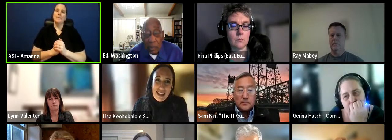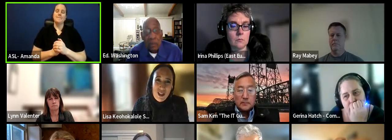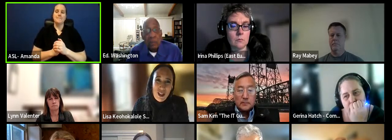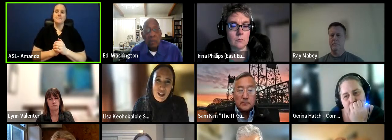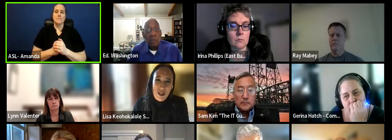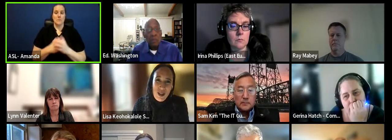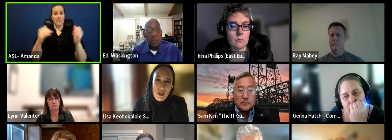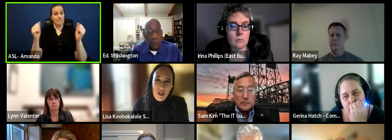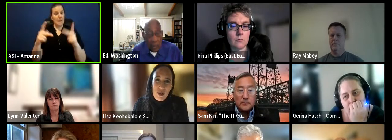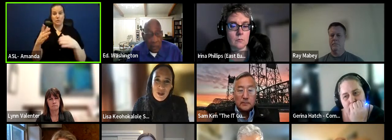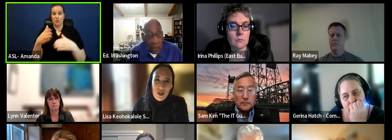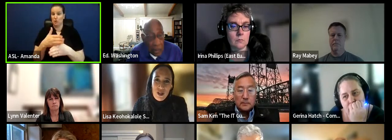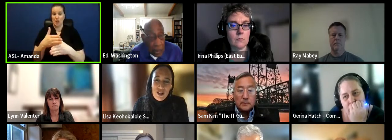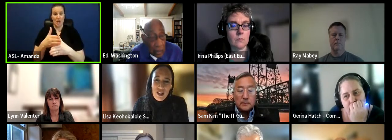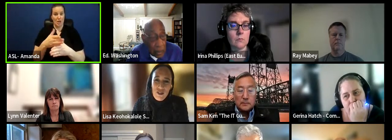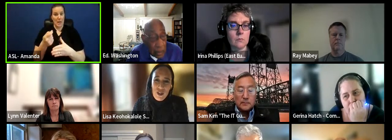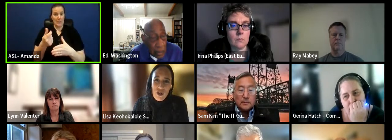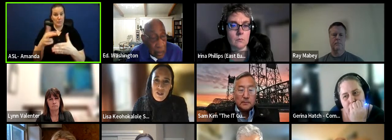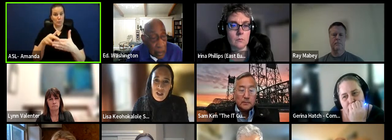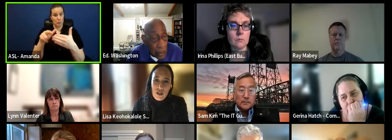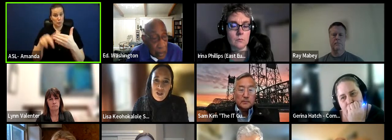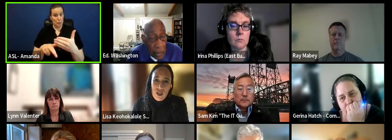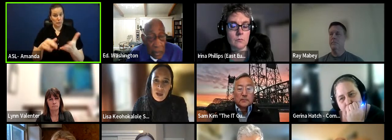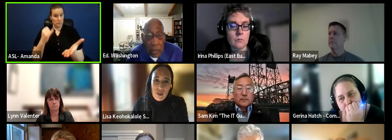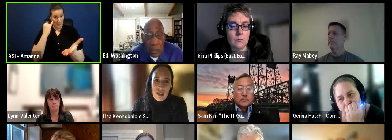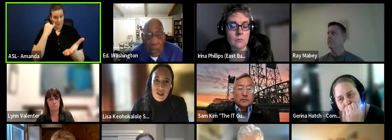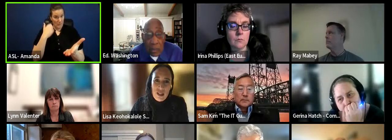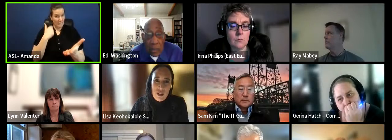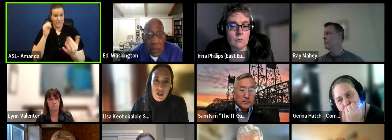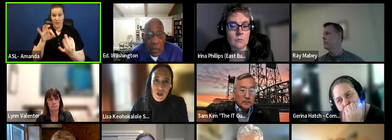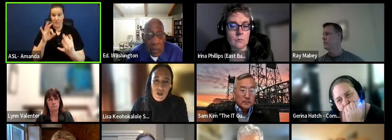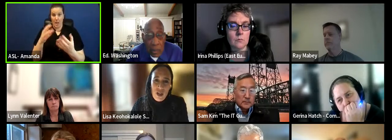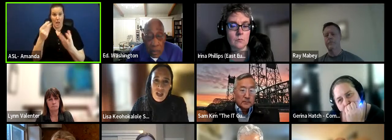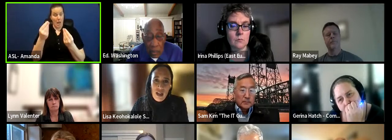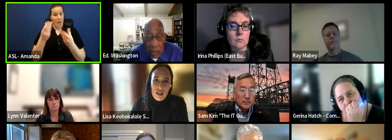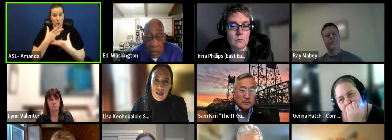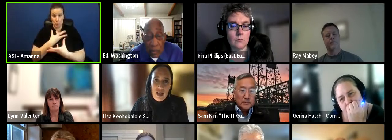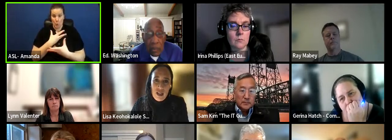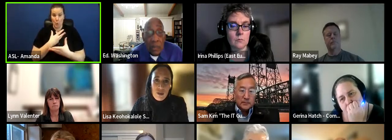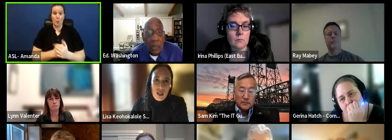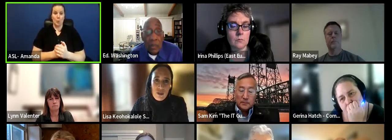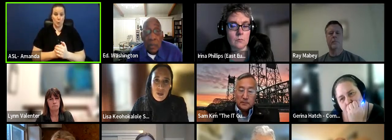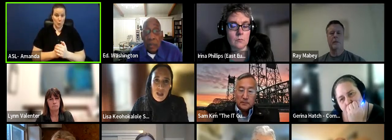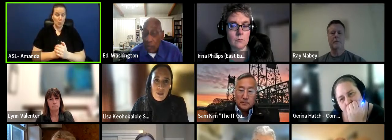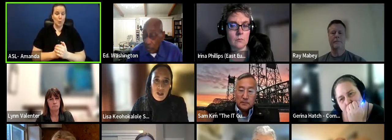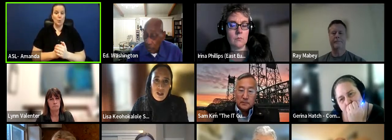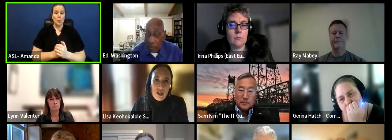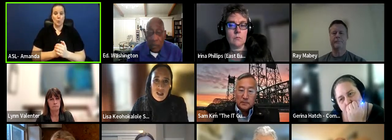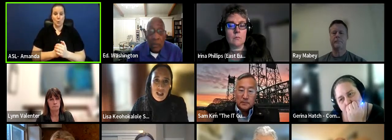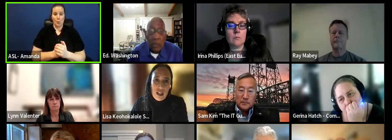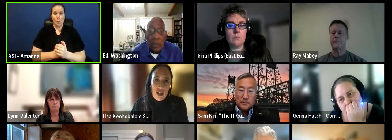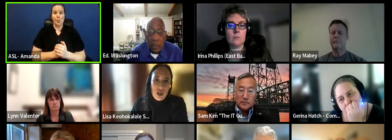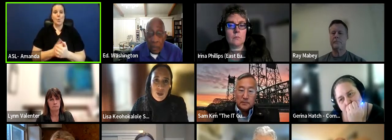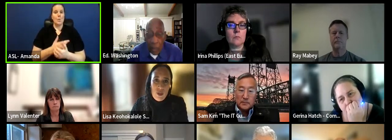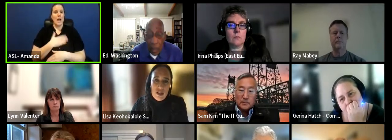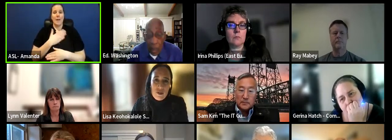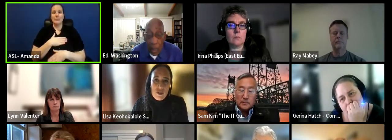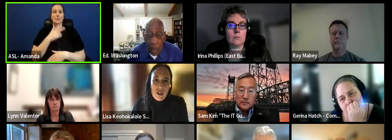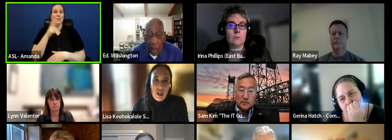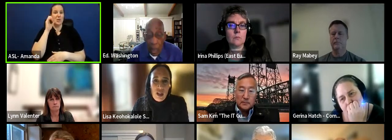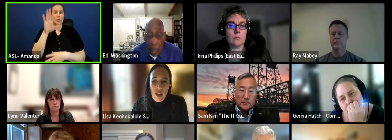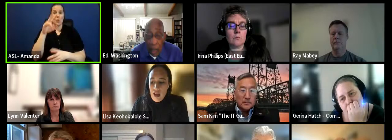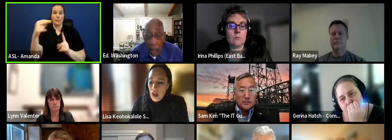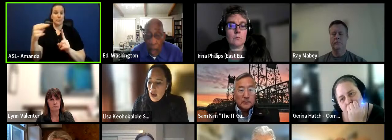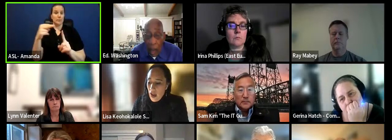come back and share a bit of the results. If you have any other feedback, please let us know, and we'd be happy to kind of hear your